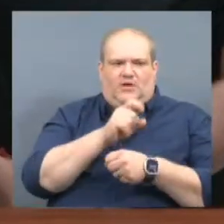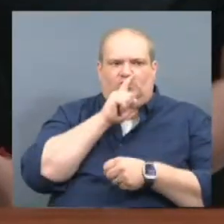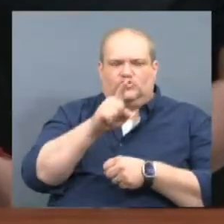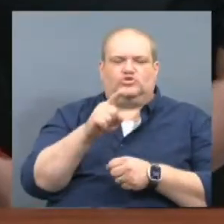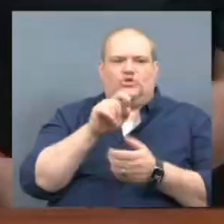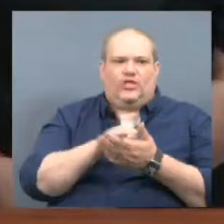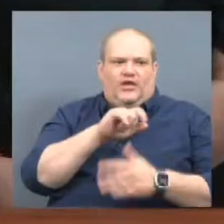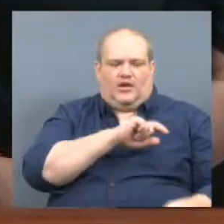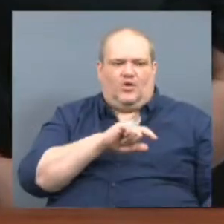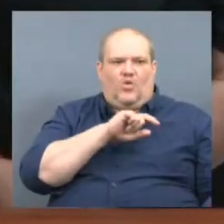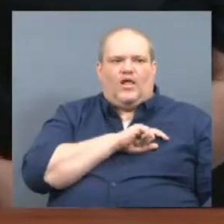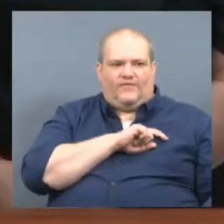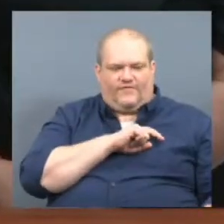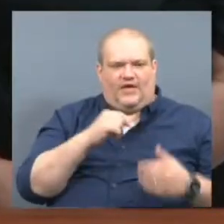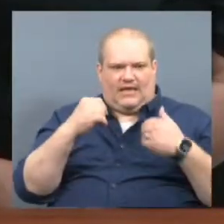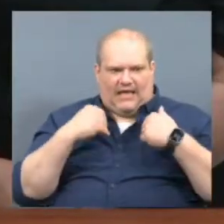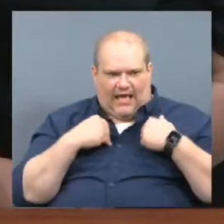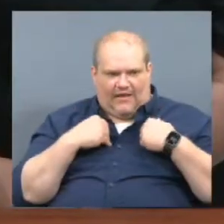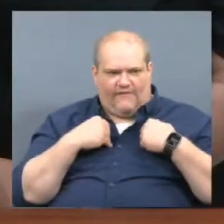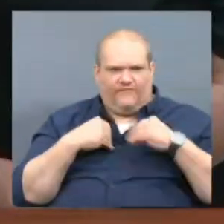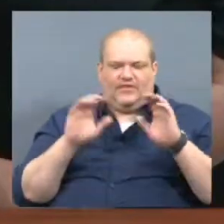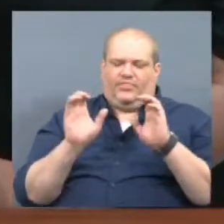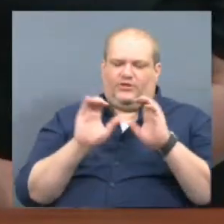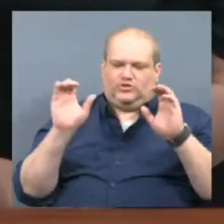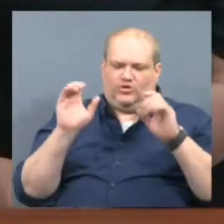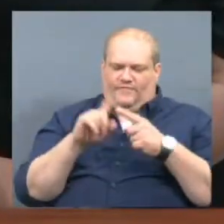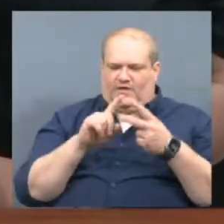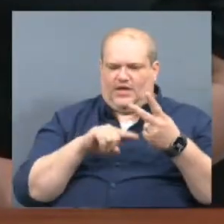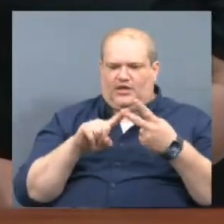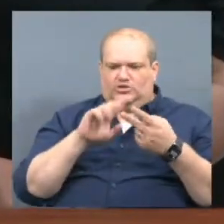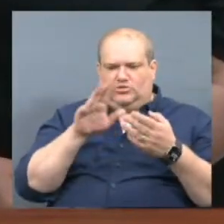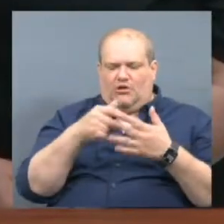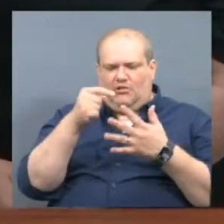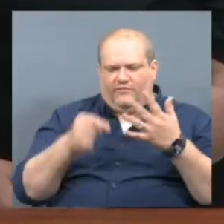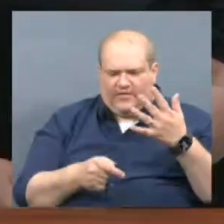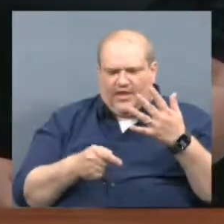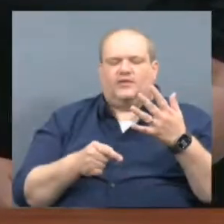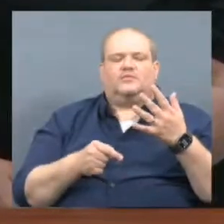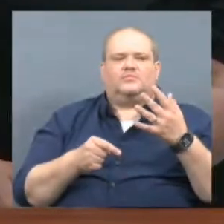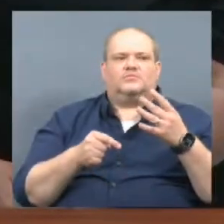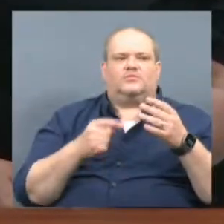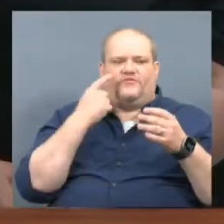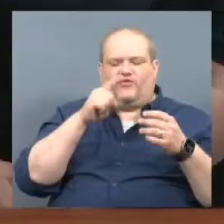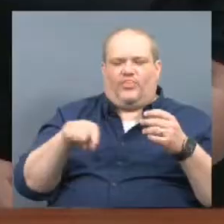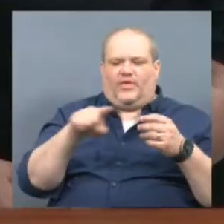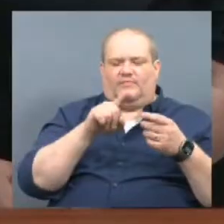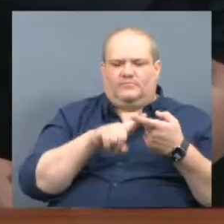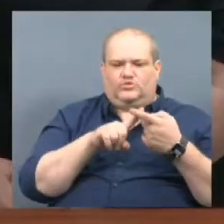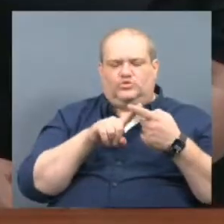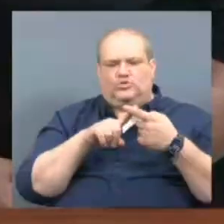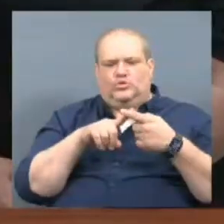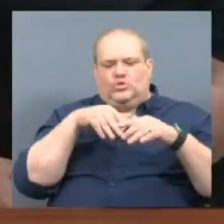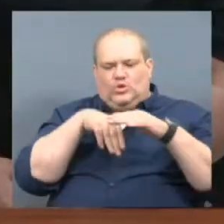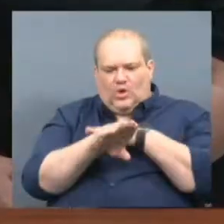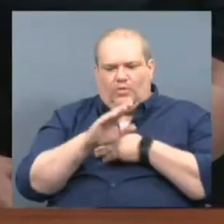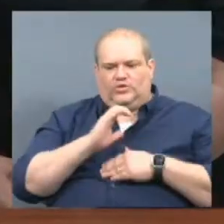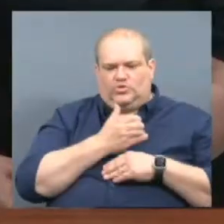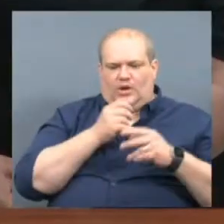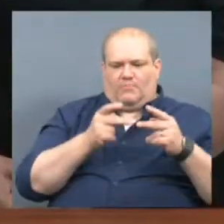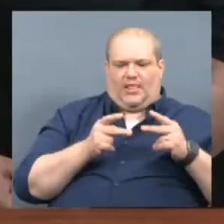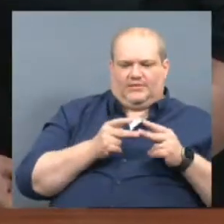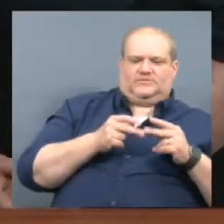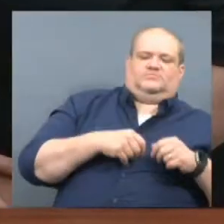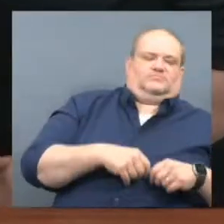they qualify and they have their certifications and everything in order for them to go into our